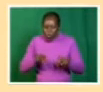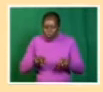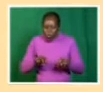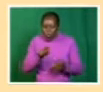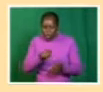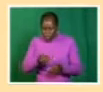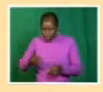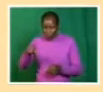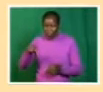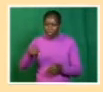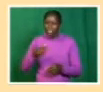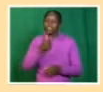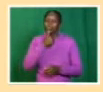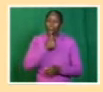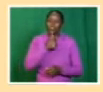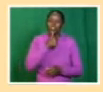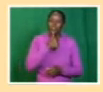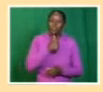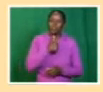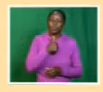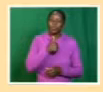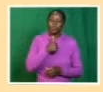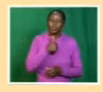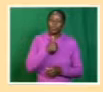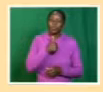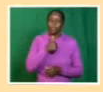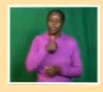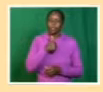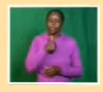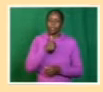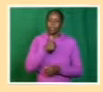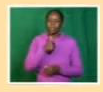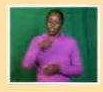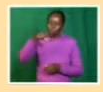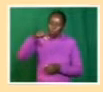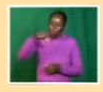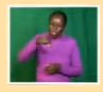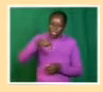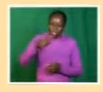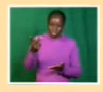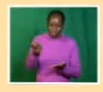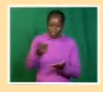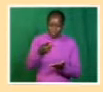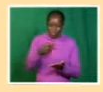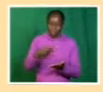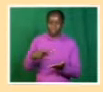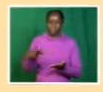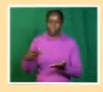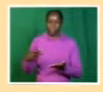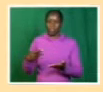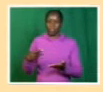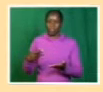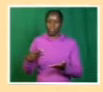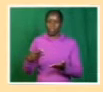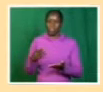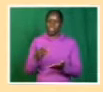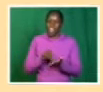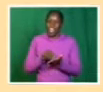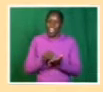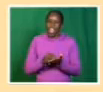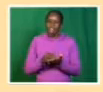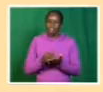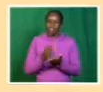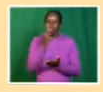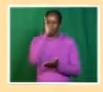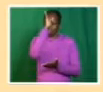by using the fact that quadratic graphs are symmetric. They have a line